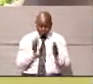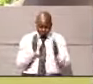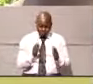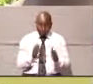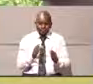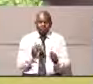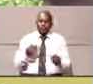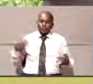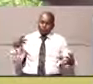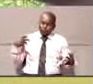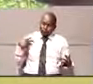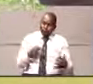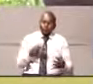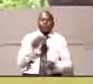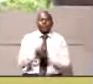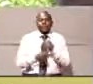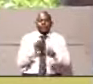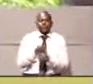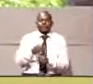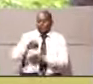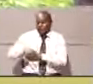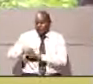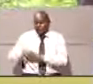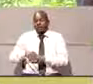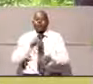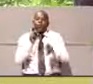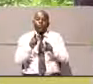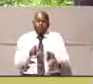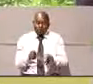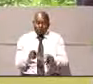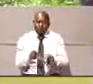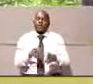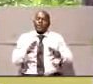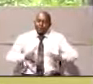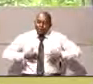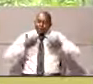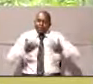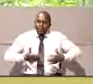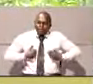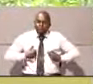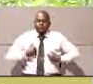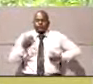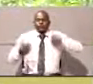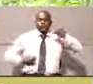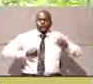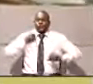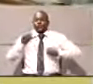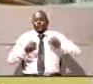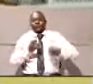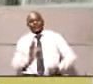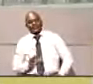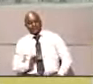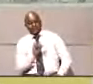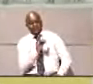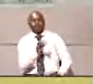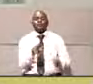all these years. Thousands Sudanese citizens will be happy to enjoy this plane.